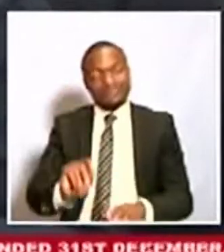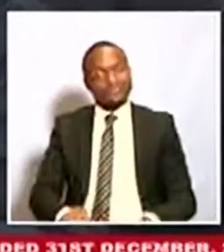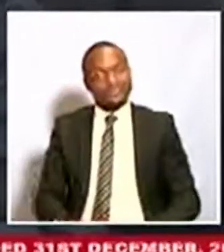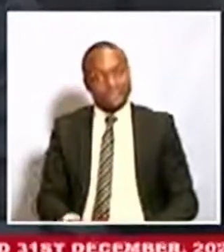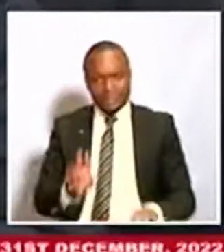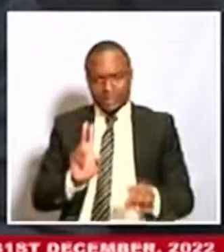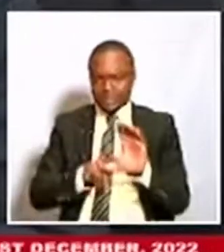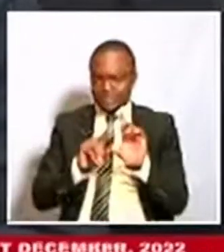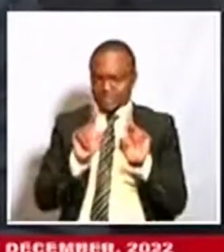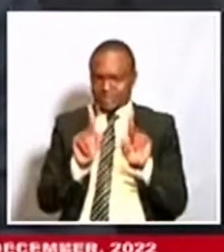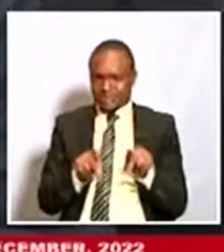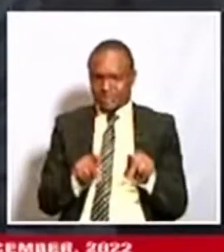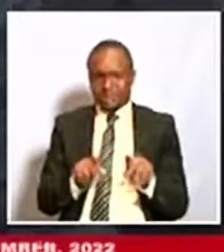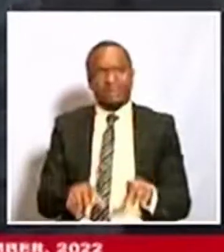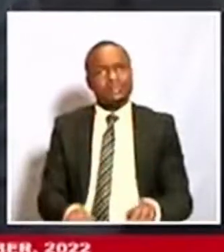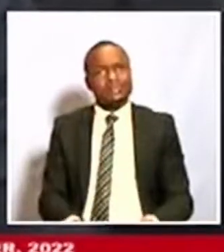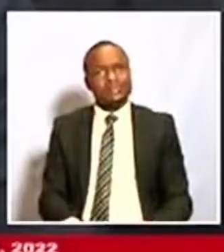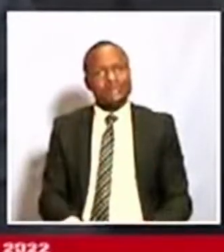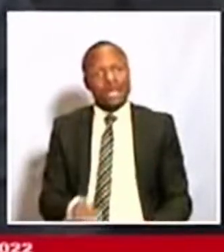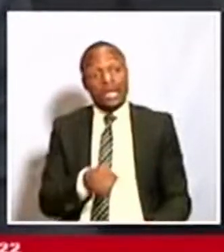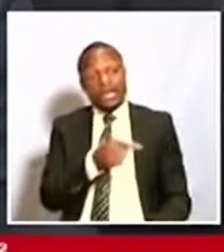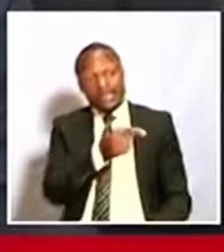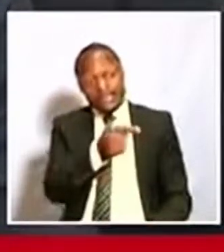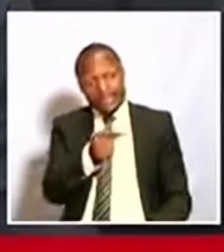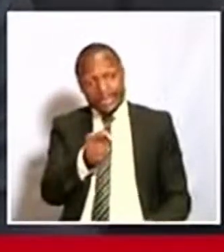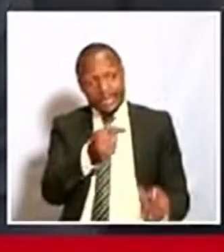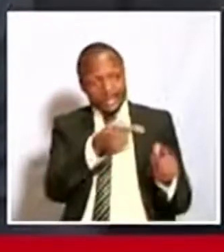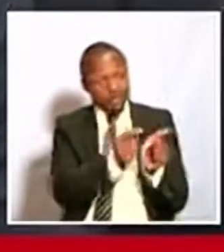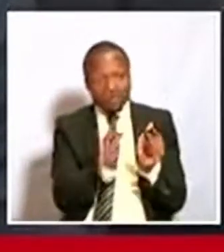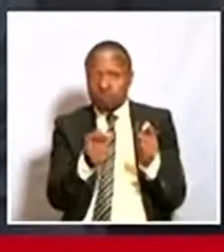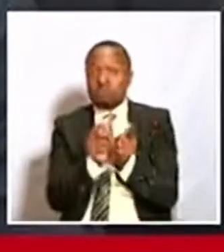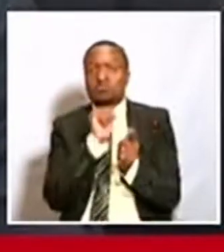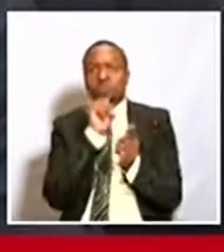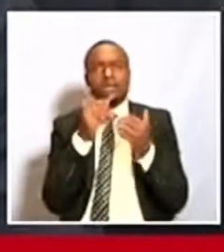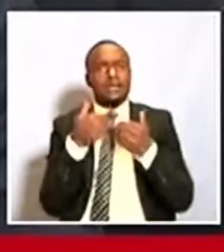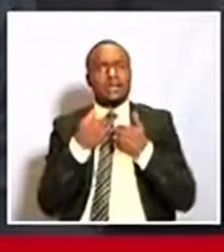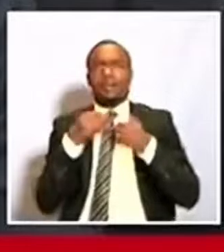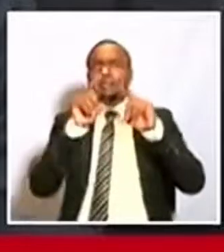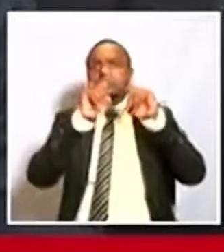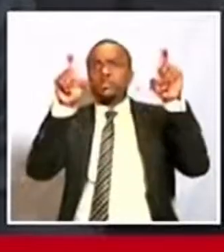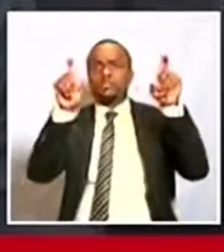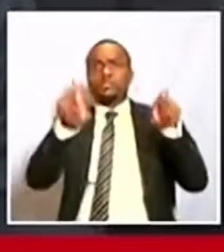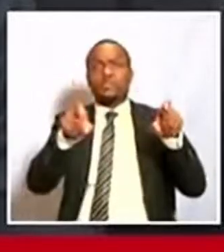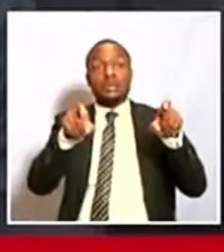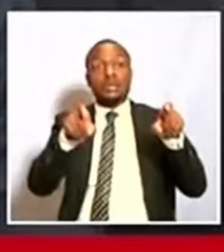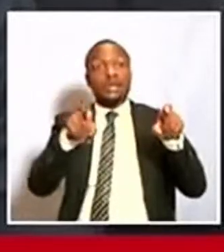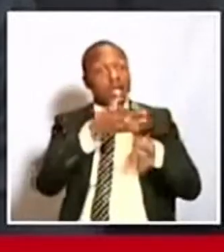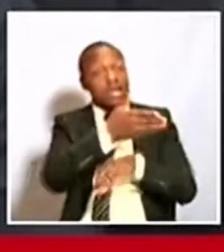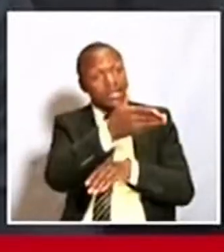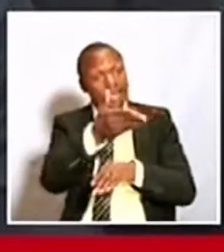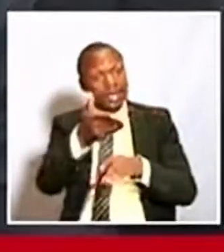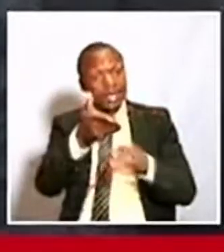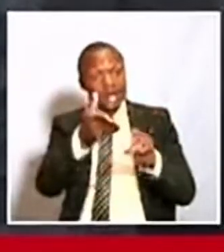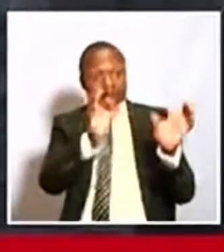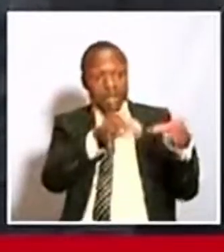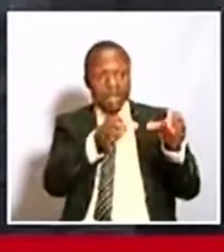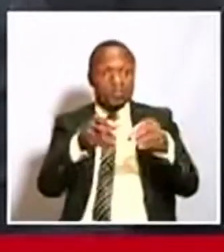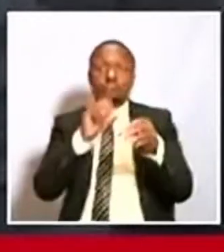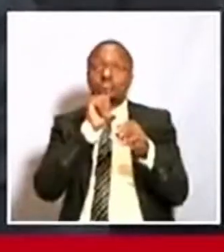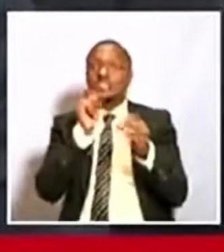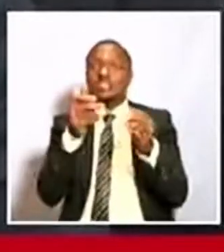Chair, these clubs, they didn't have certificate. These clubs, they didn't have